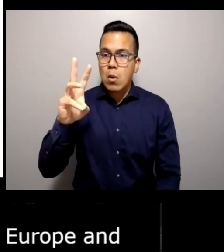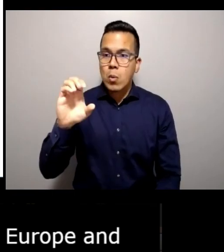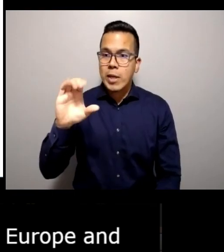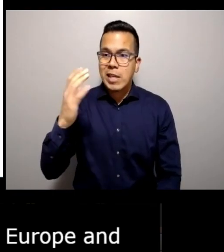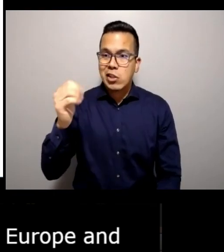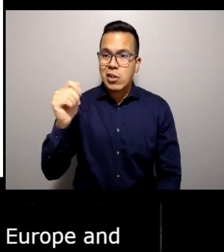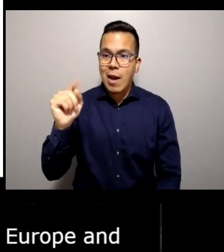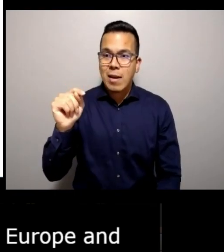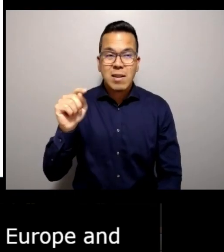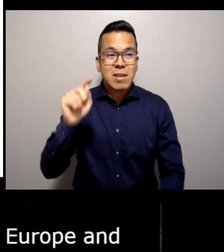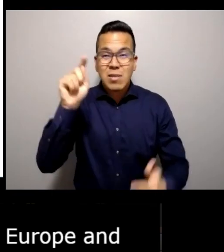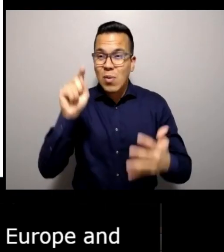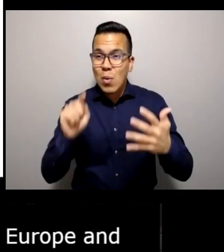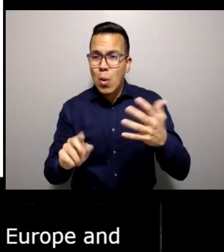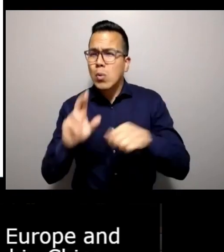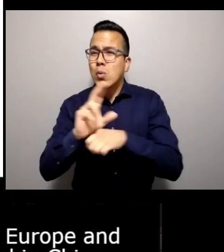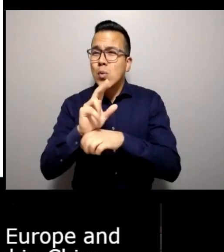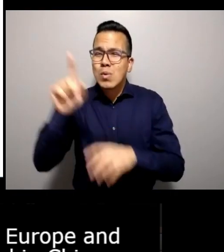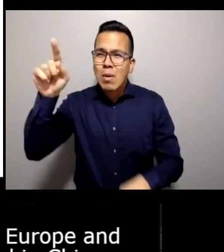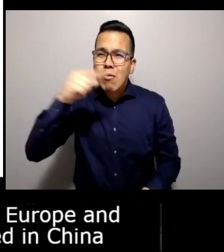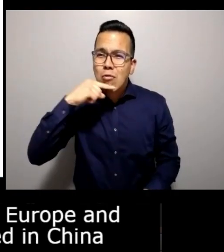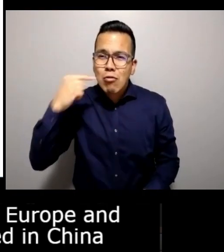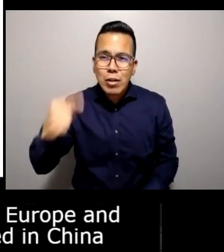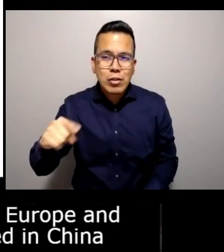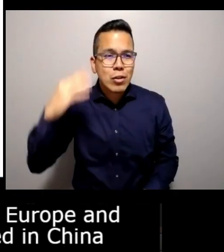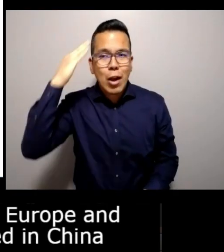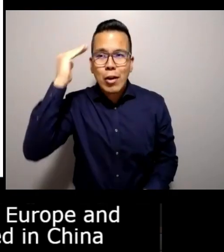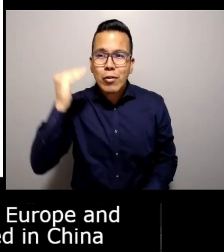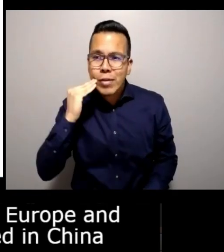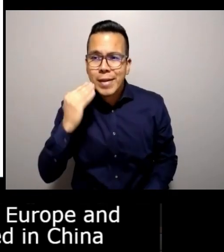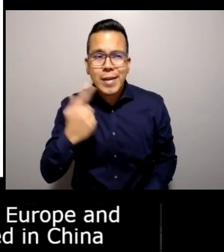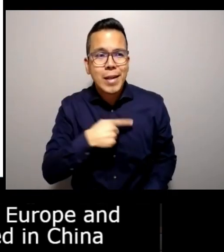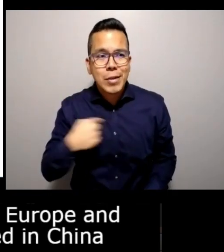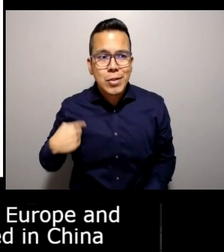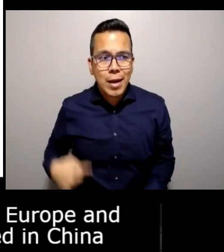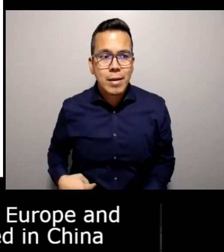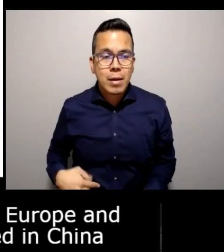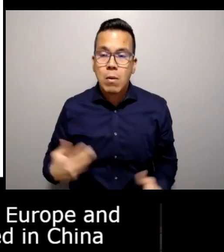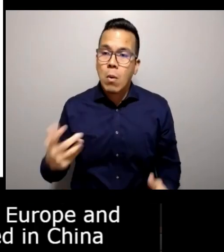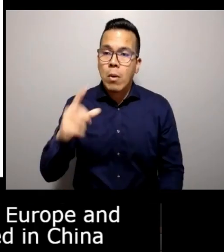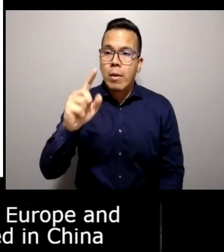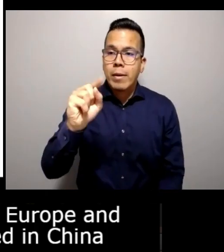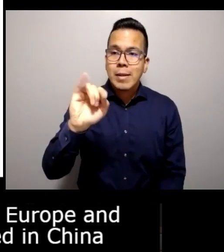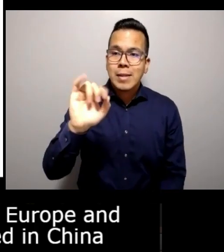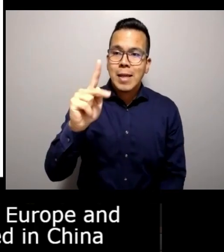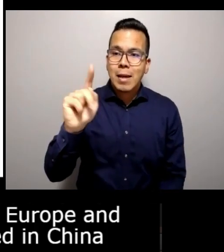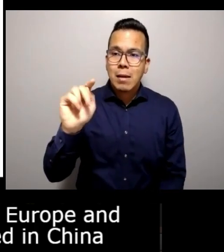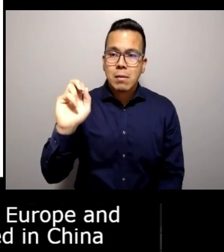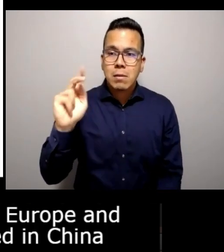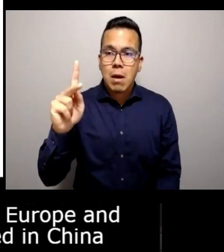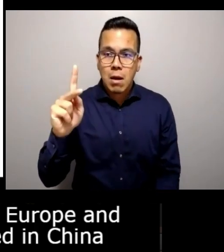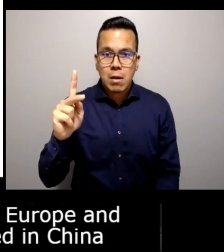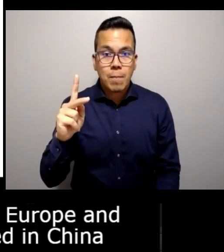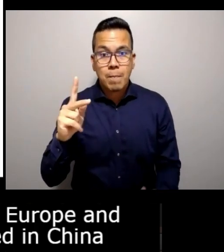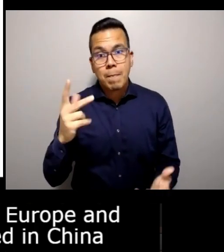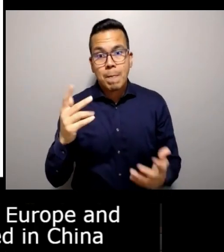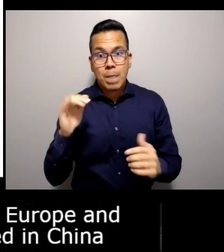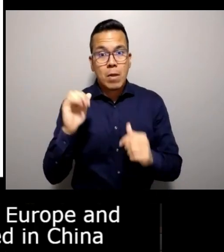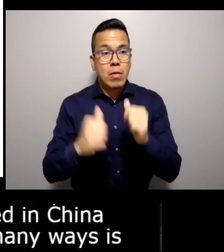but is now all over the place. TikTok, which in many ways is the most